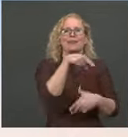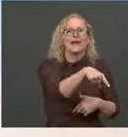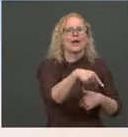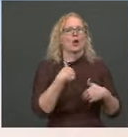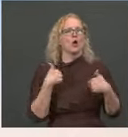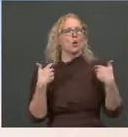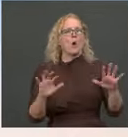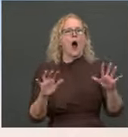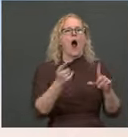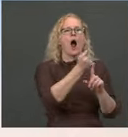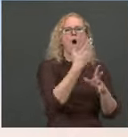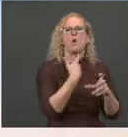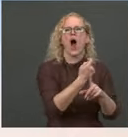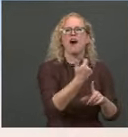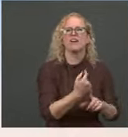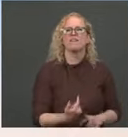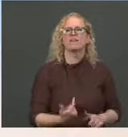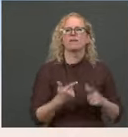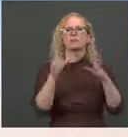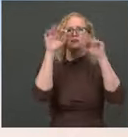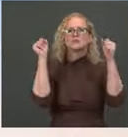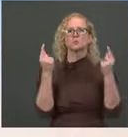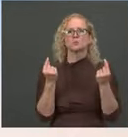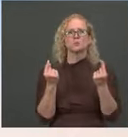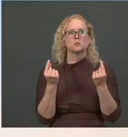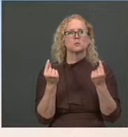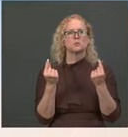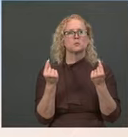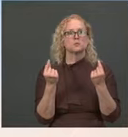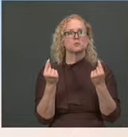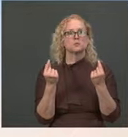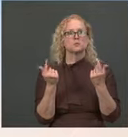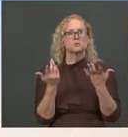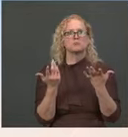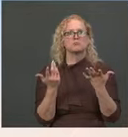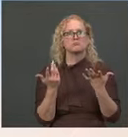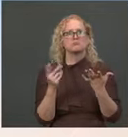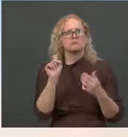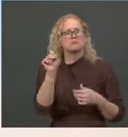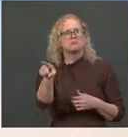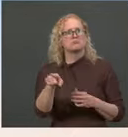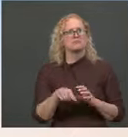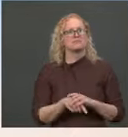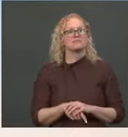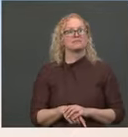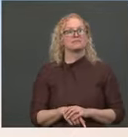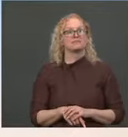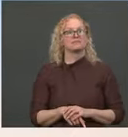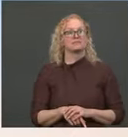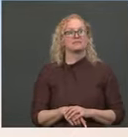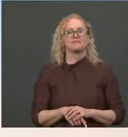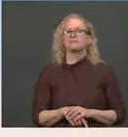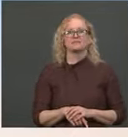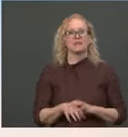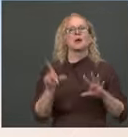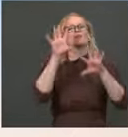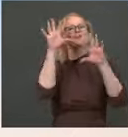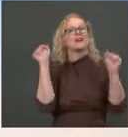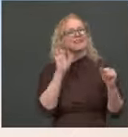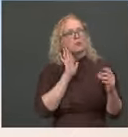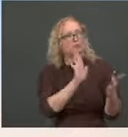would say this, the president has been in contact with moderates and progressive, with the big tent party that we